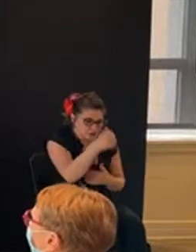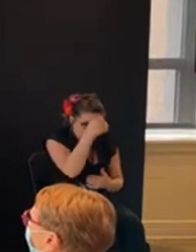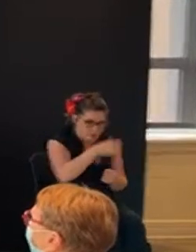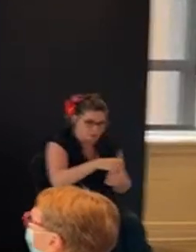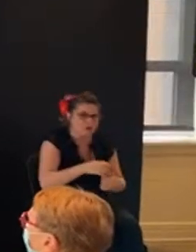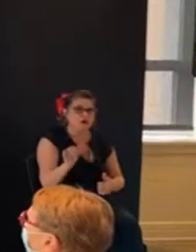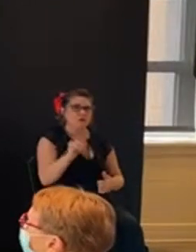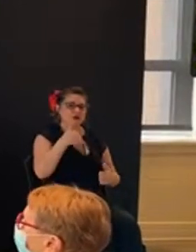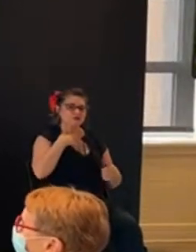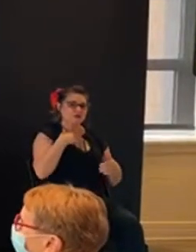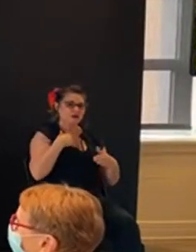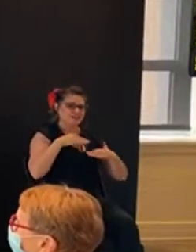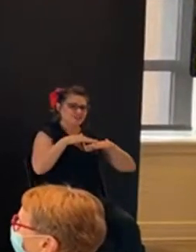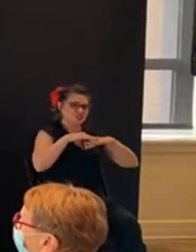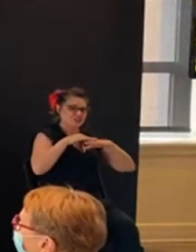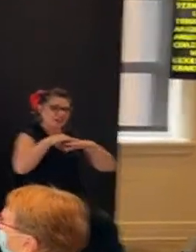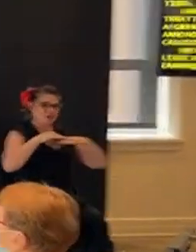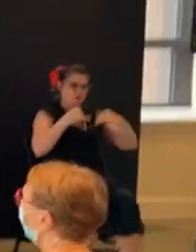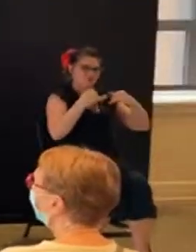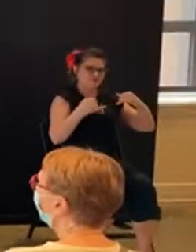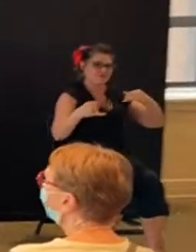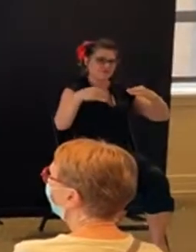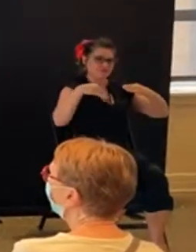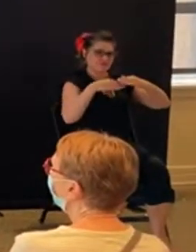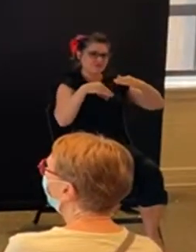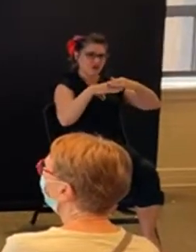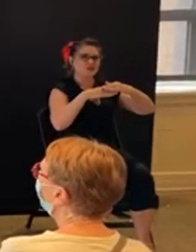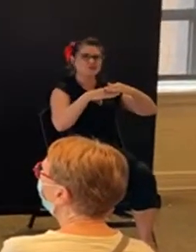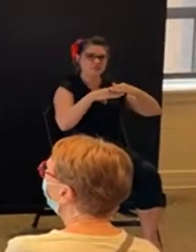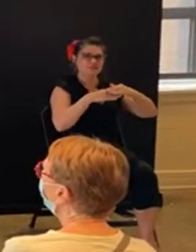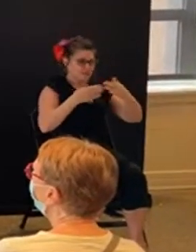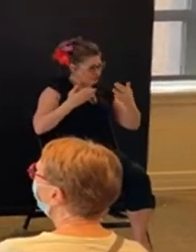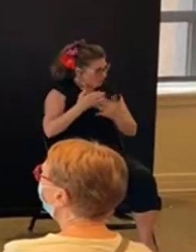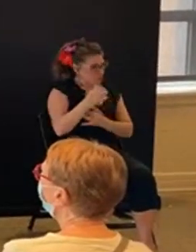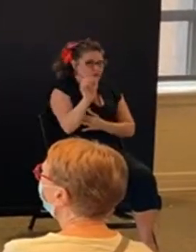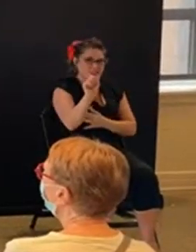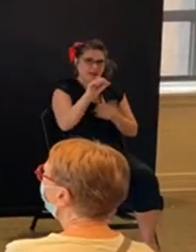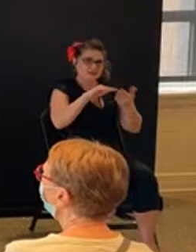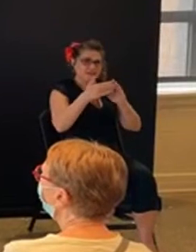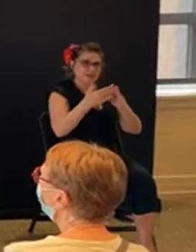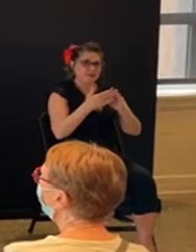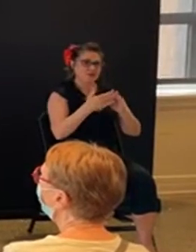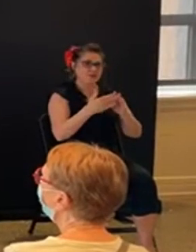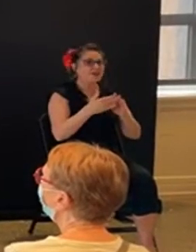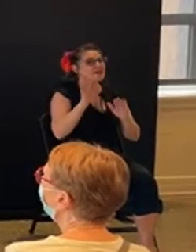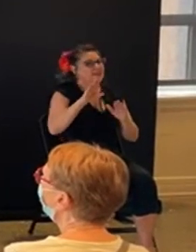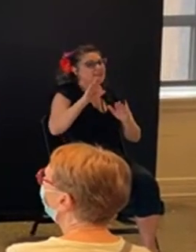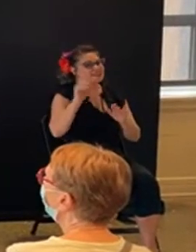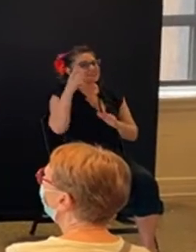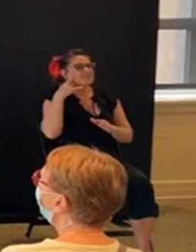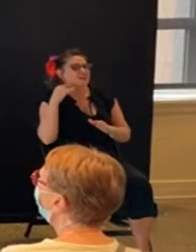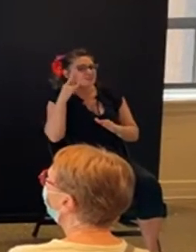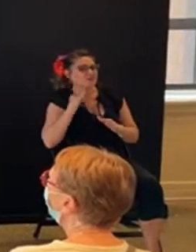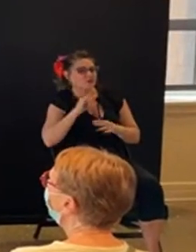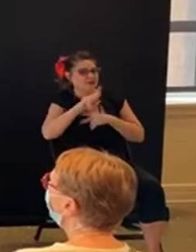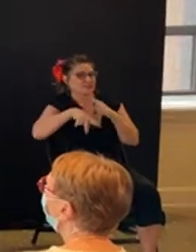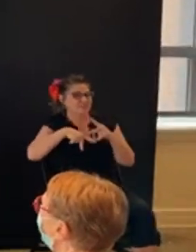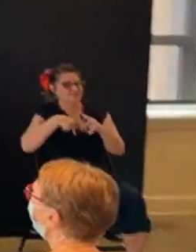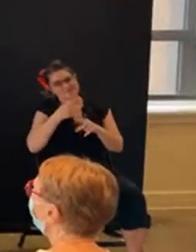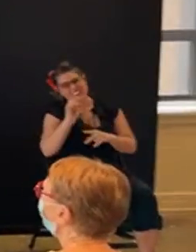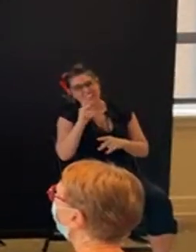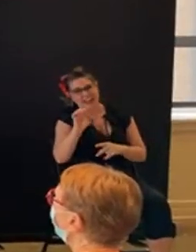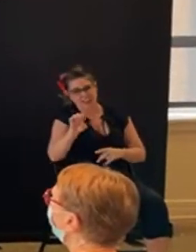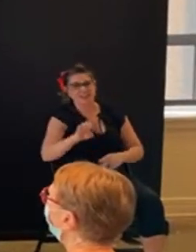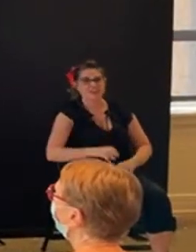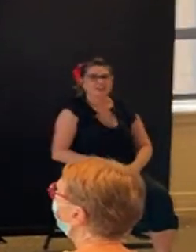faults running all over the place. There's one that runs right through Seattle. So those are more California-style earthquakes. It really